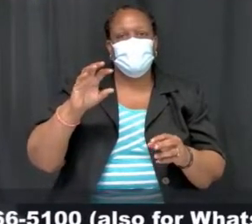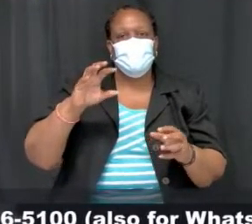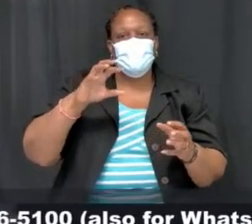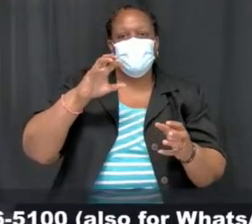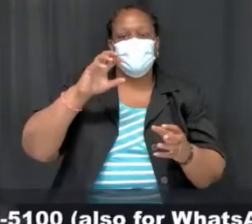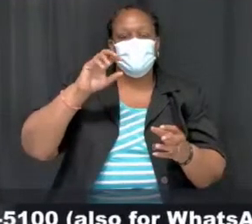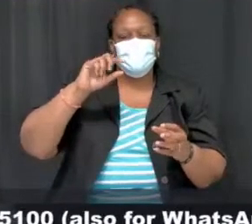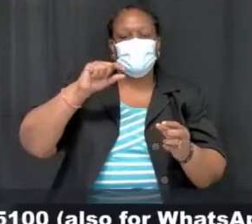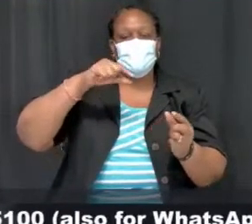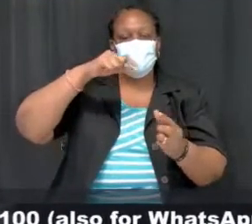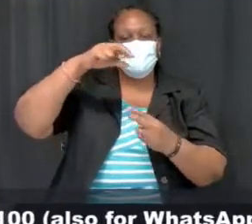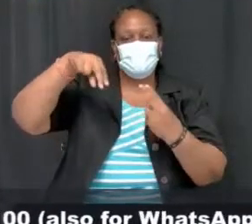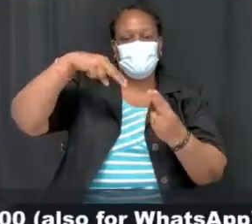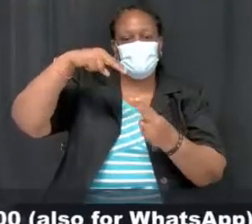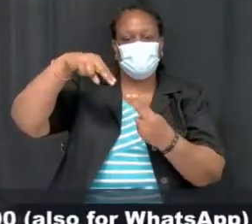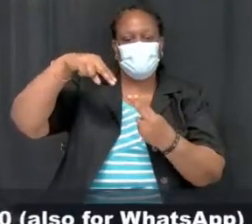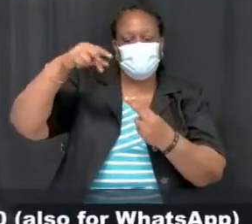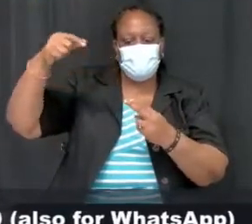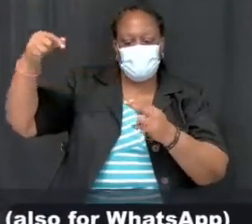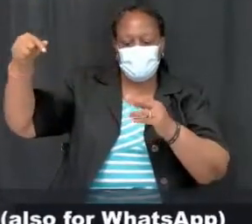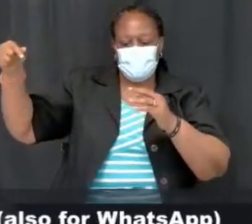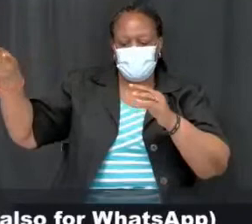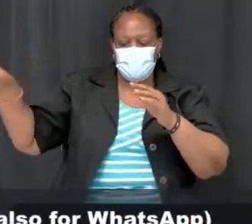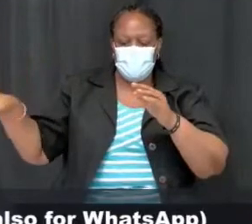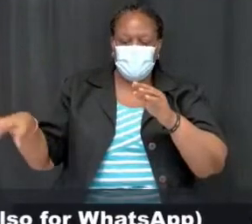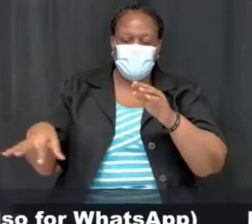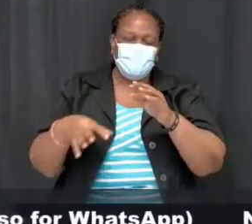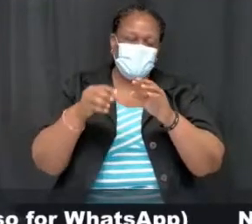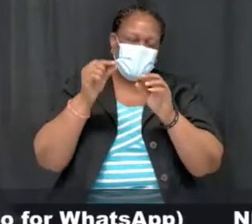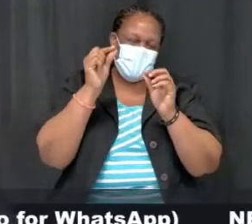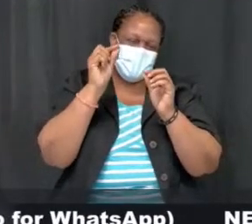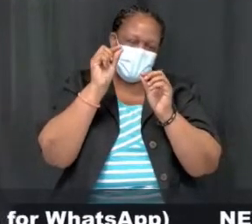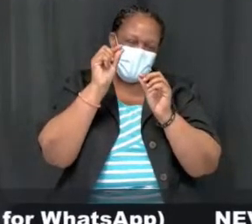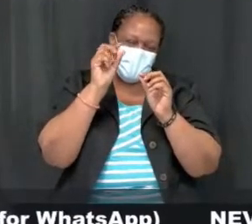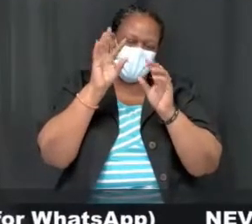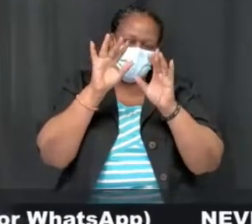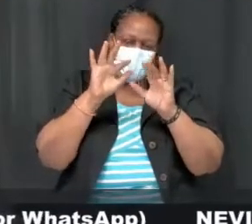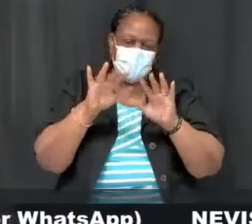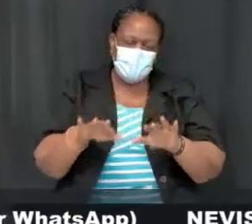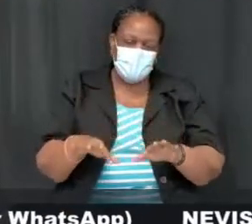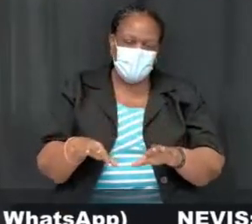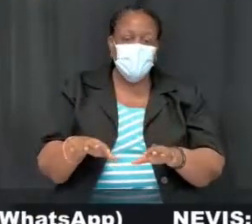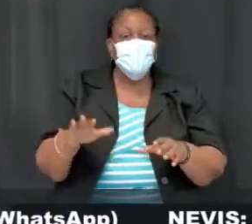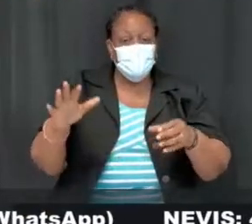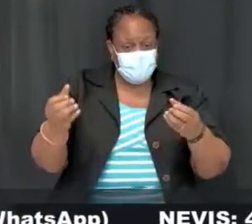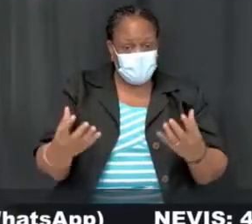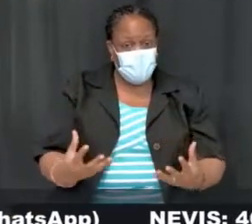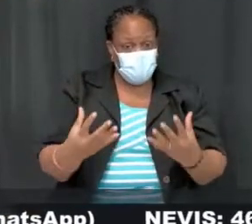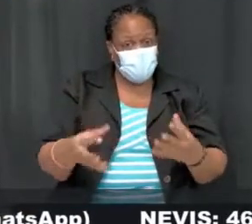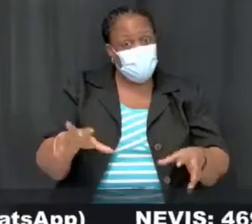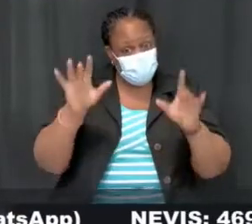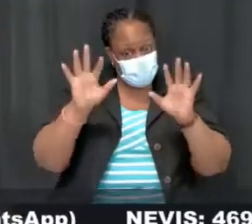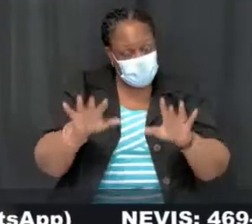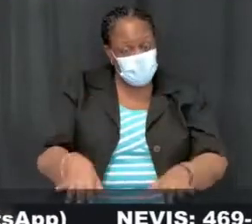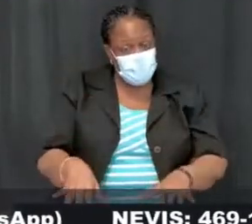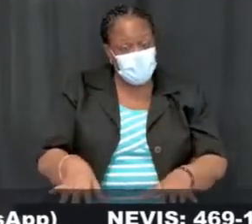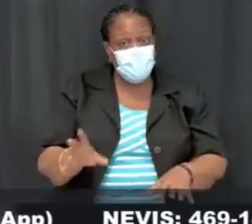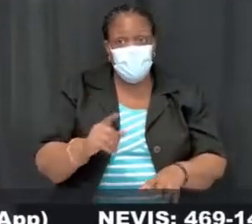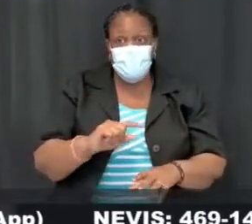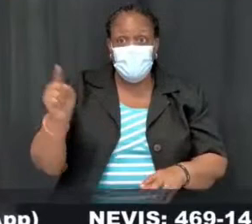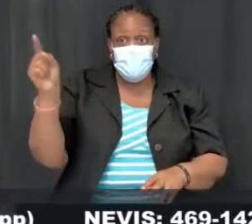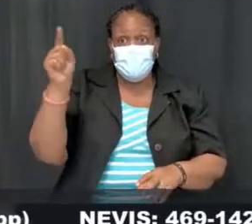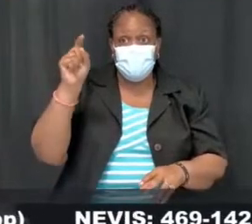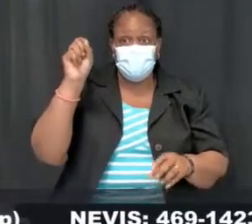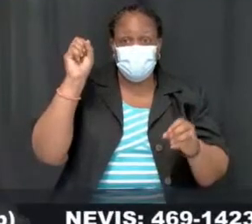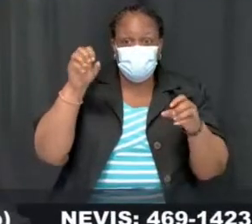have experienced moderate to heavy rainfall at times, and some areas would have also experienced some